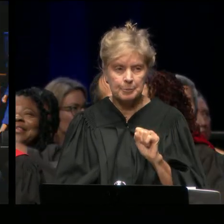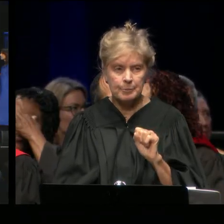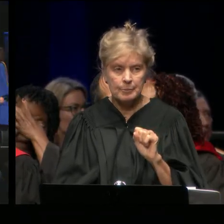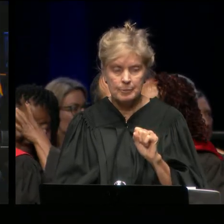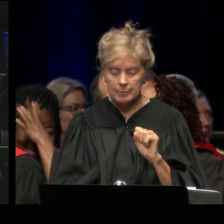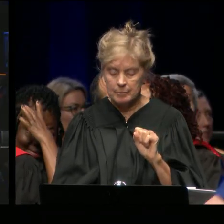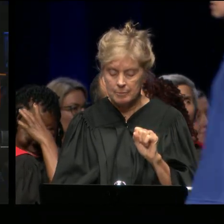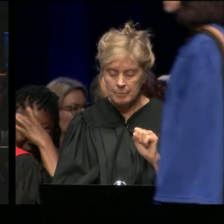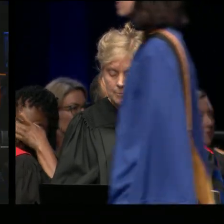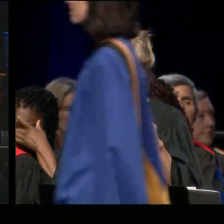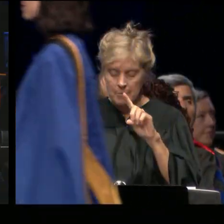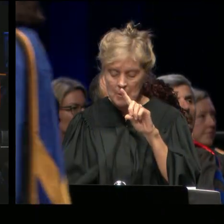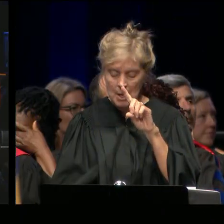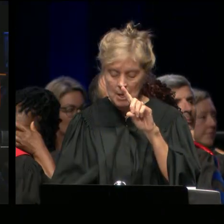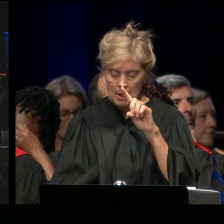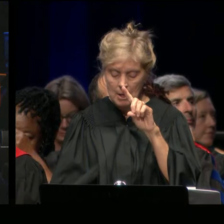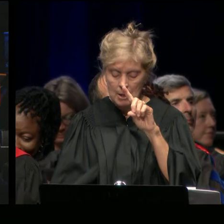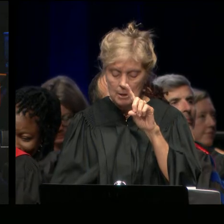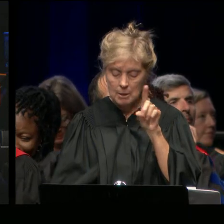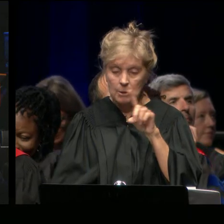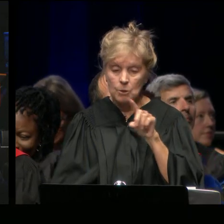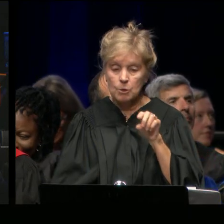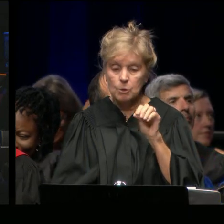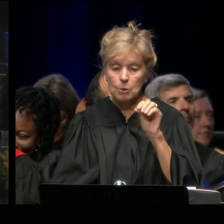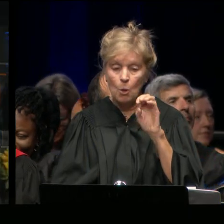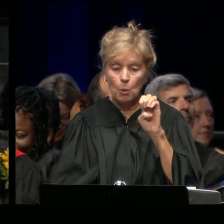Zoe DeFrang.